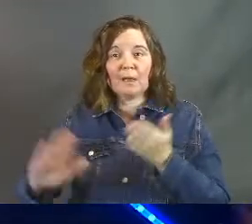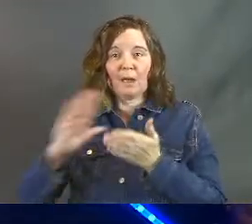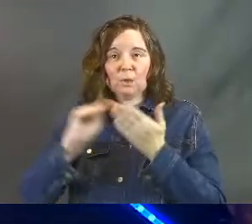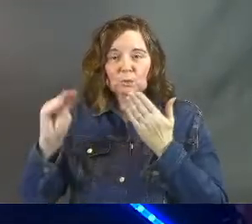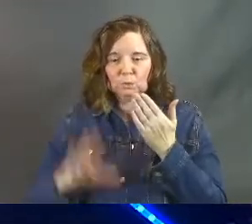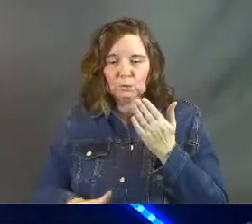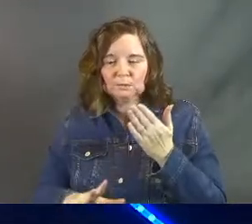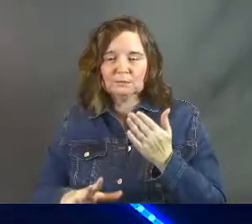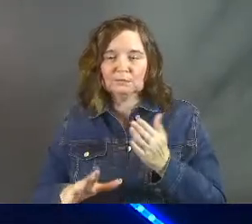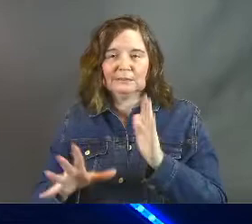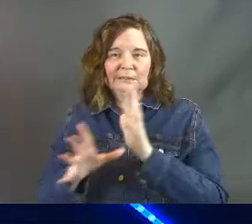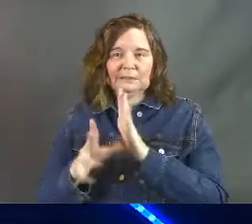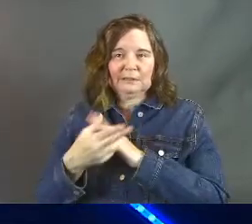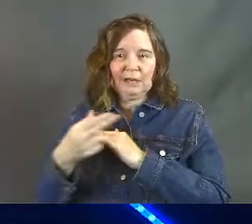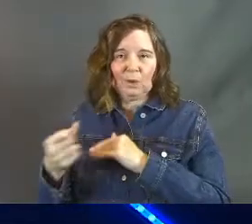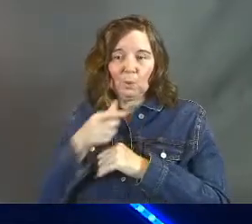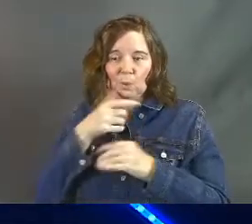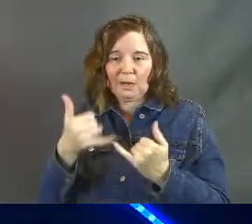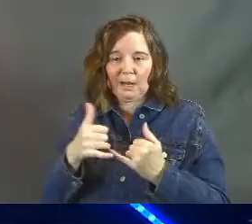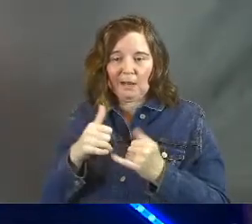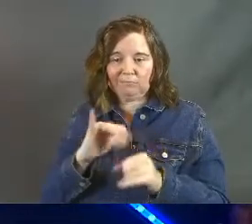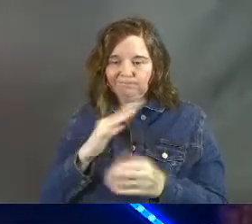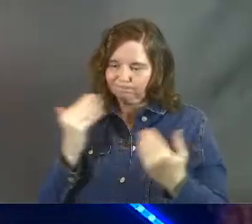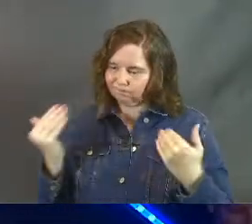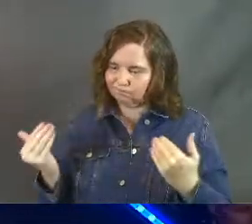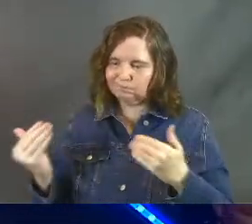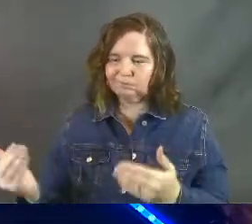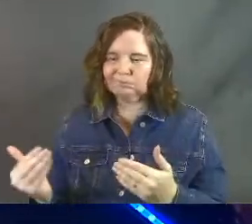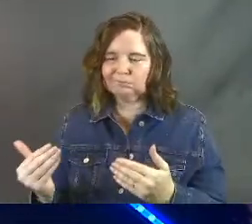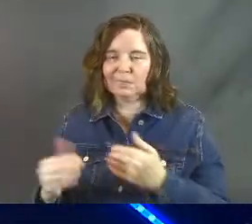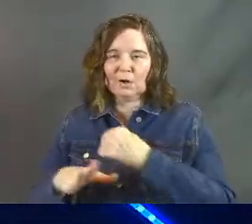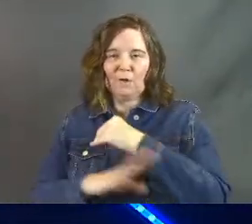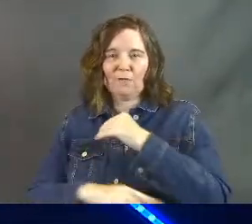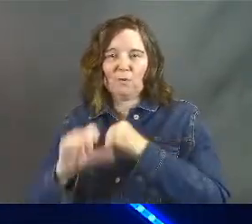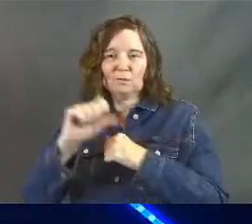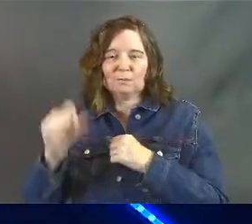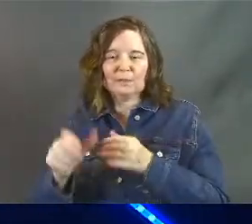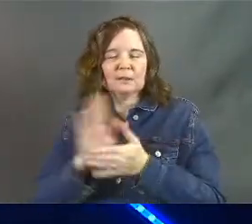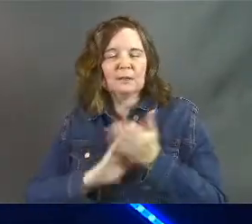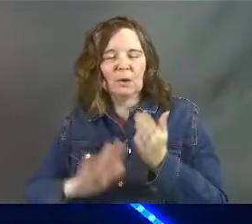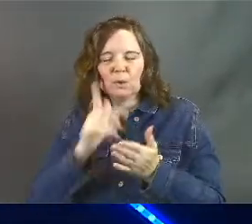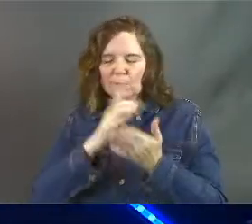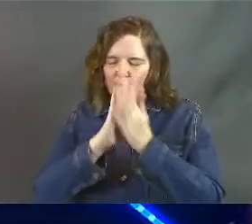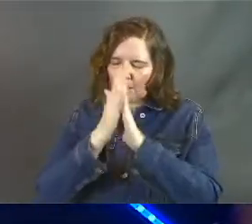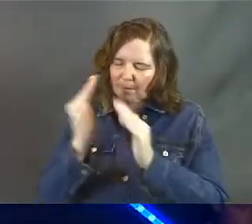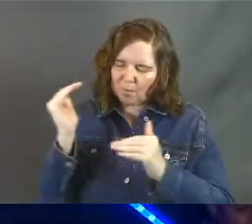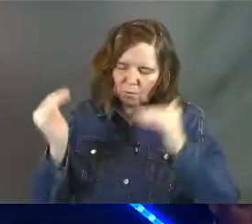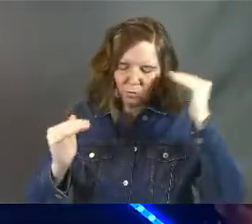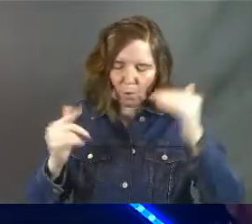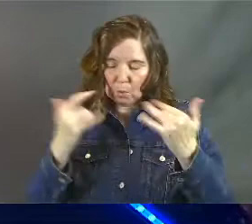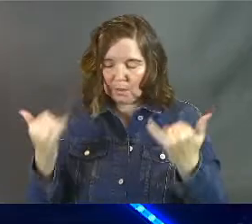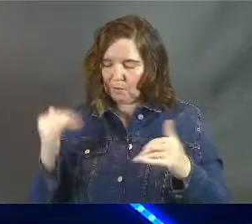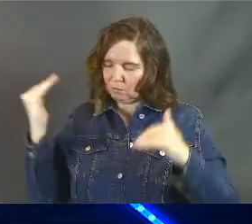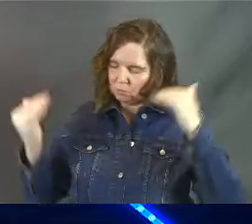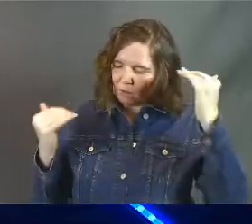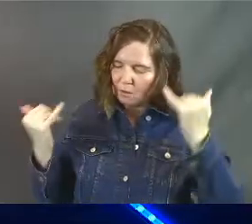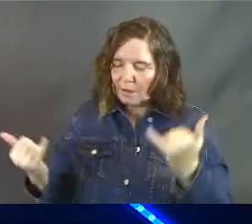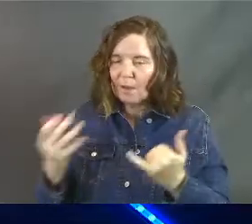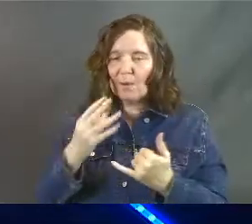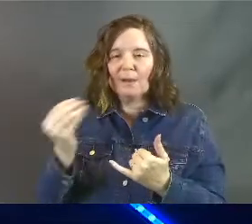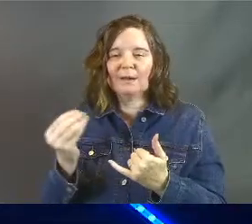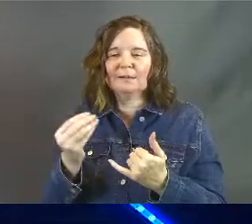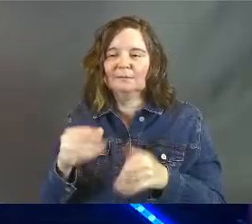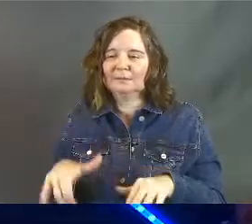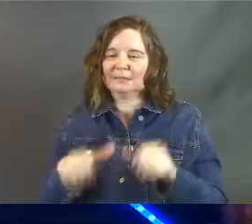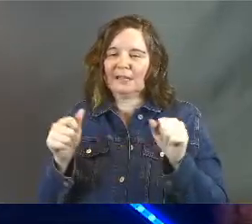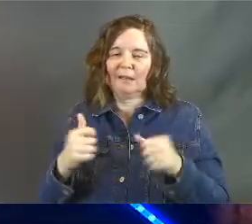students, God, seniors in high school who are now jumping into a fall semester in college, God, and who are becoming adults, who are adults now, God, and